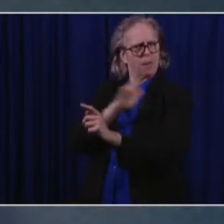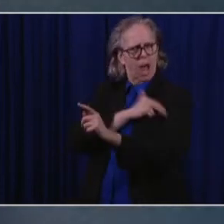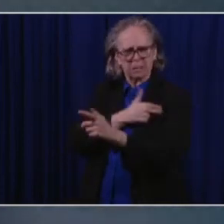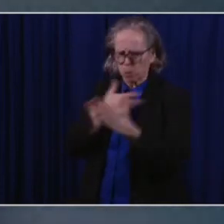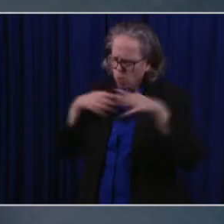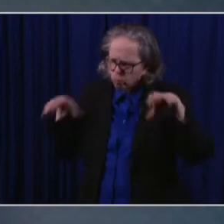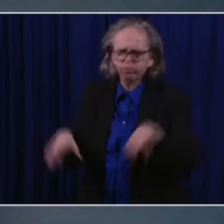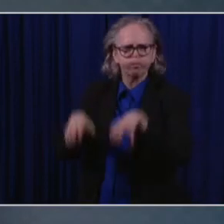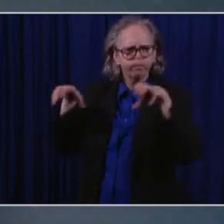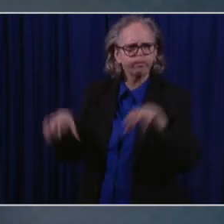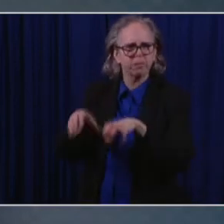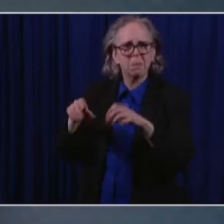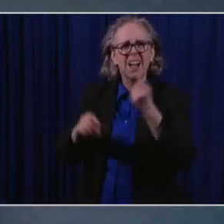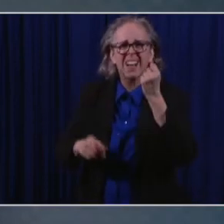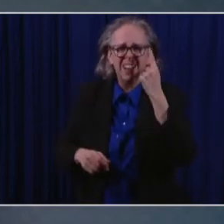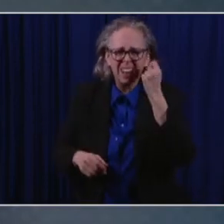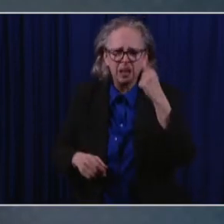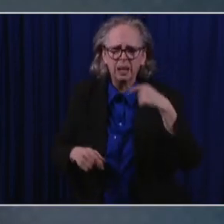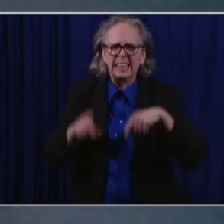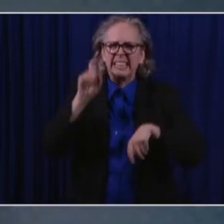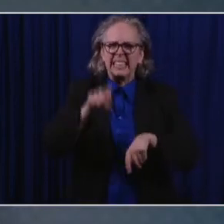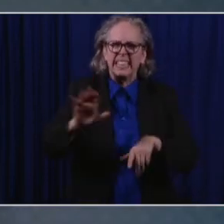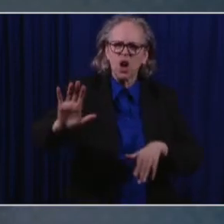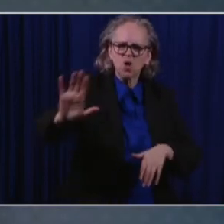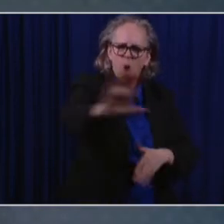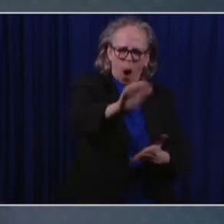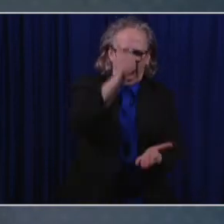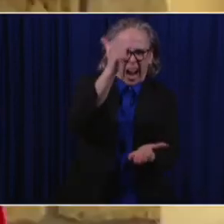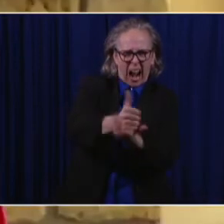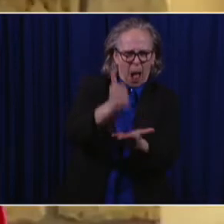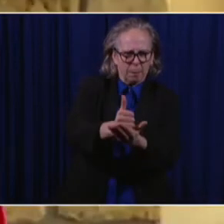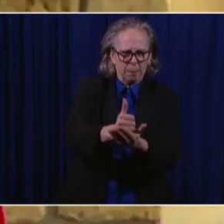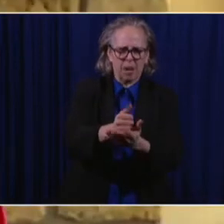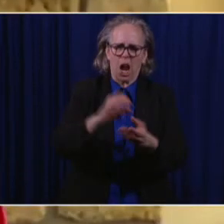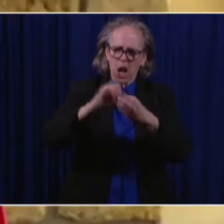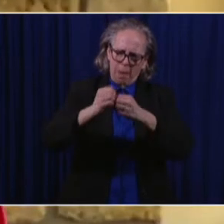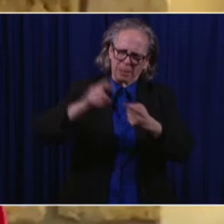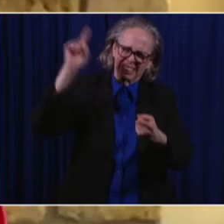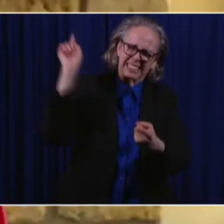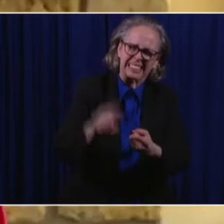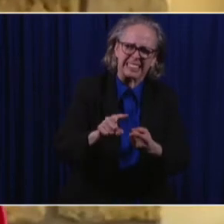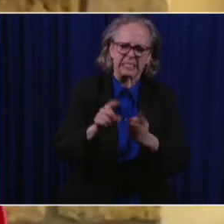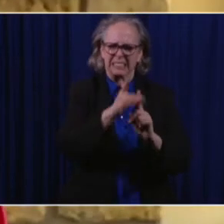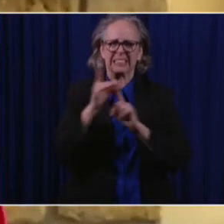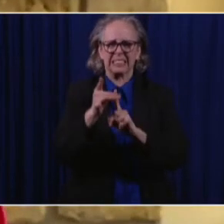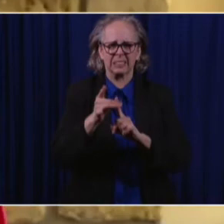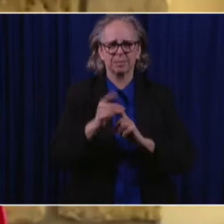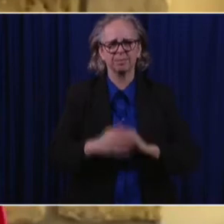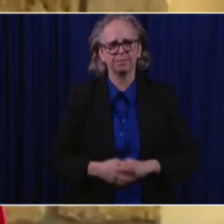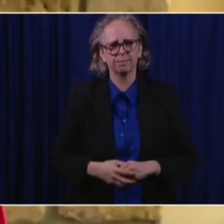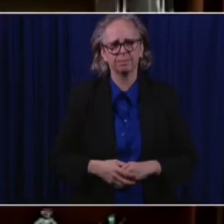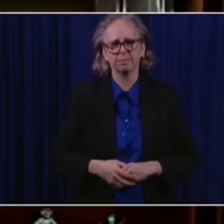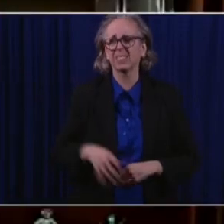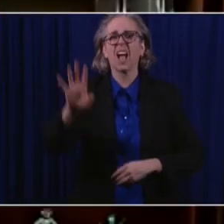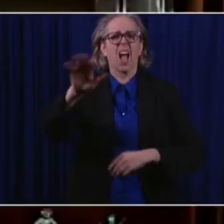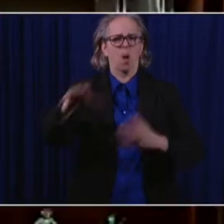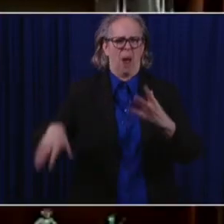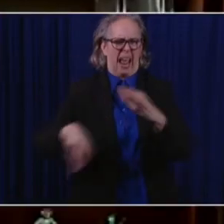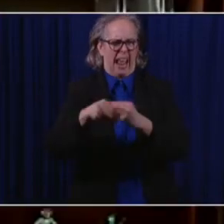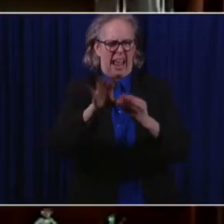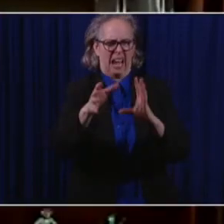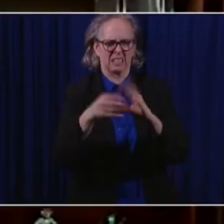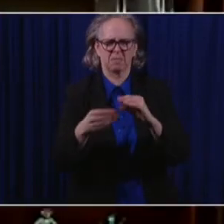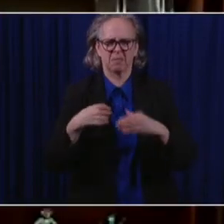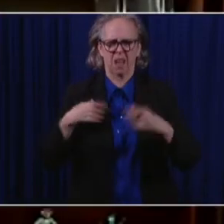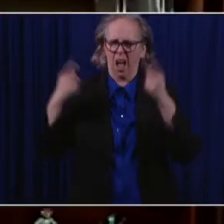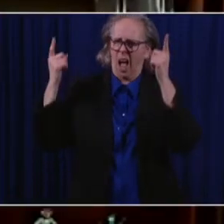burden reduced so that we can manage it all well. Anybody else? In zone 3, I'll just echo exactly what my two colleagues had. We